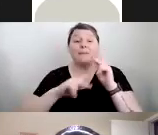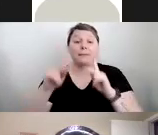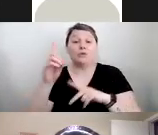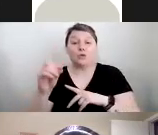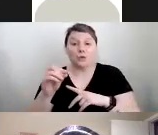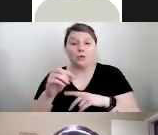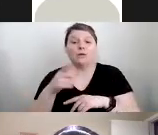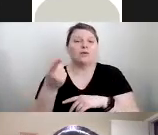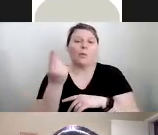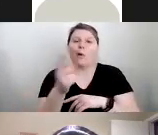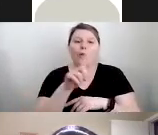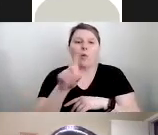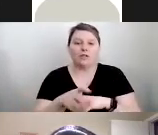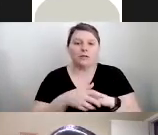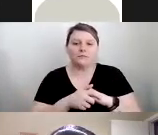sample question here.